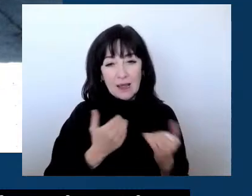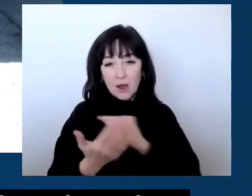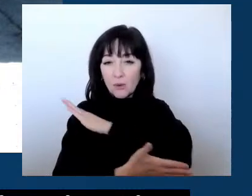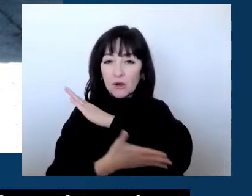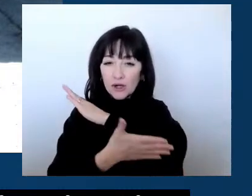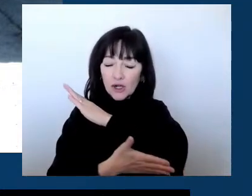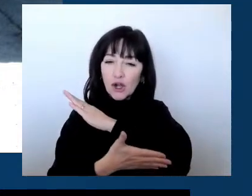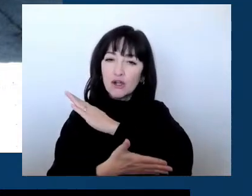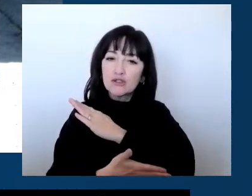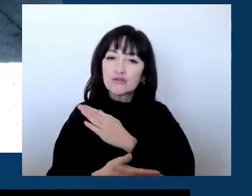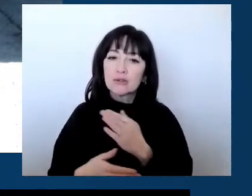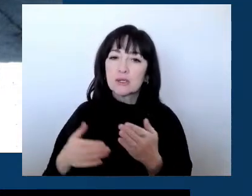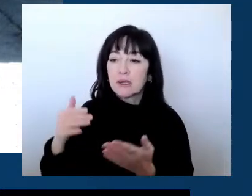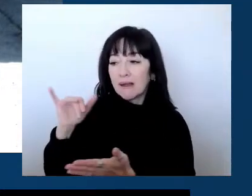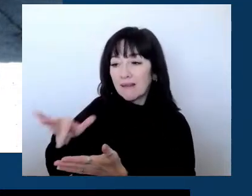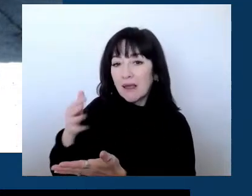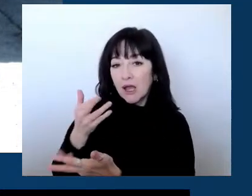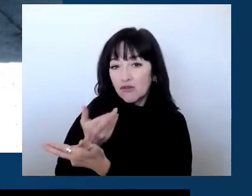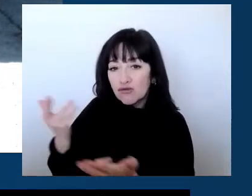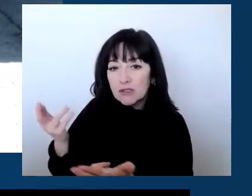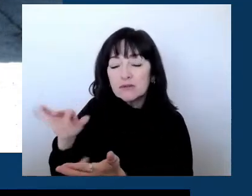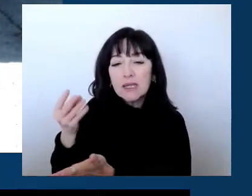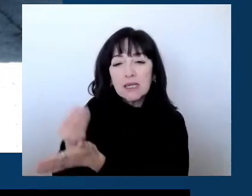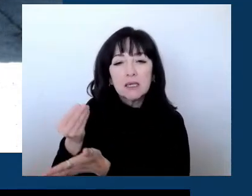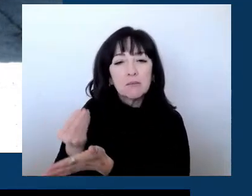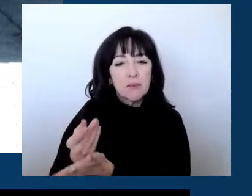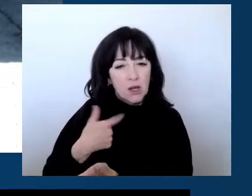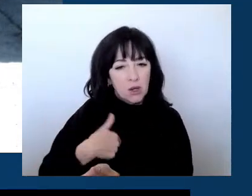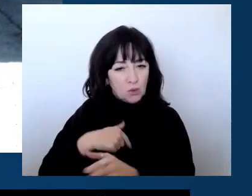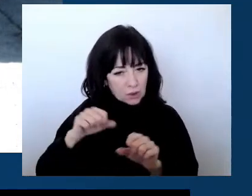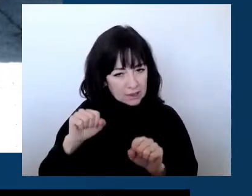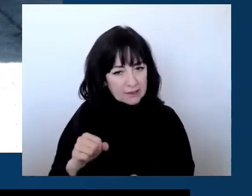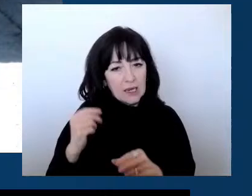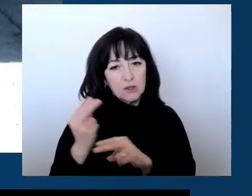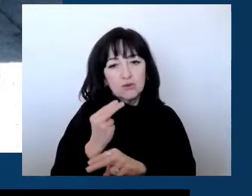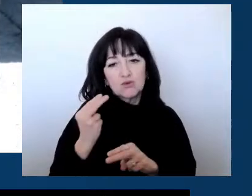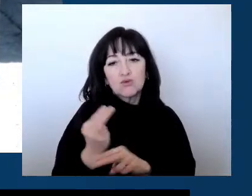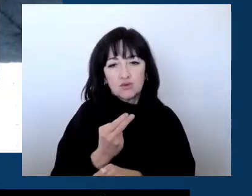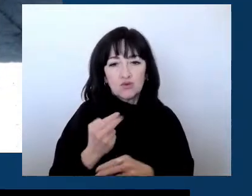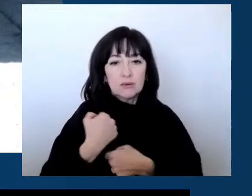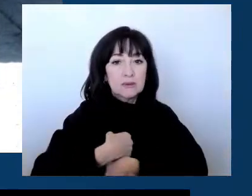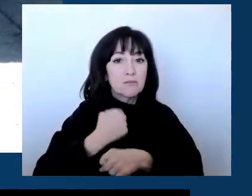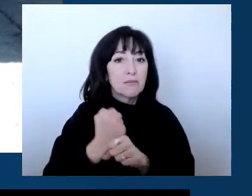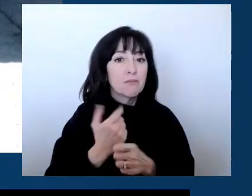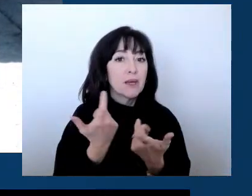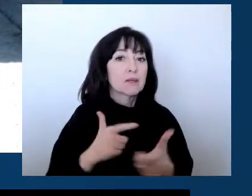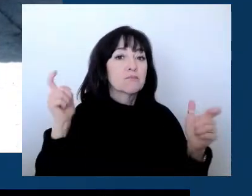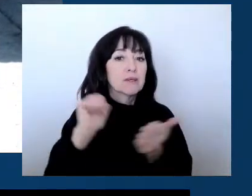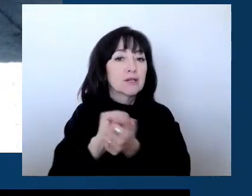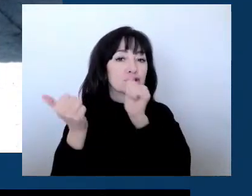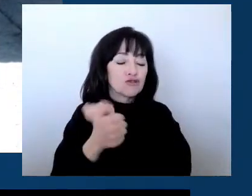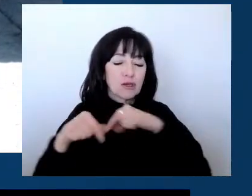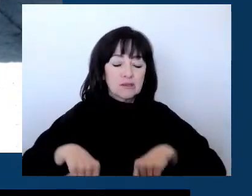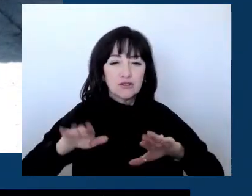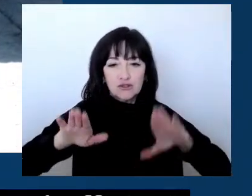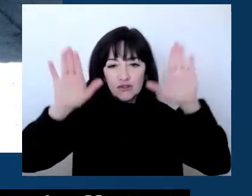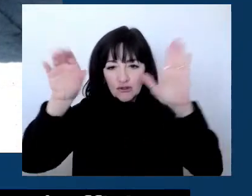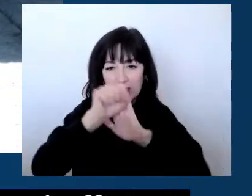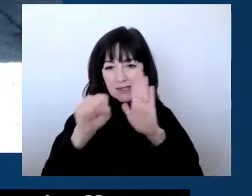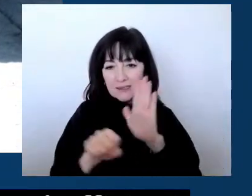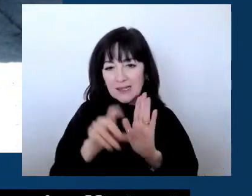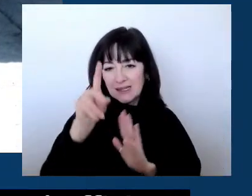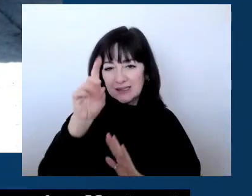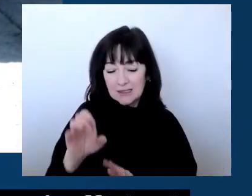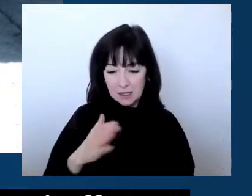efficient way to launch us into the future, we can do it here in the great state of Delaware. I don't know whether it's my responsibility to introduce. No, it's